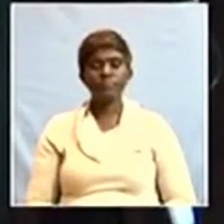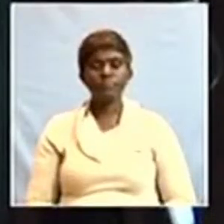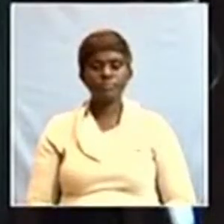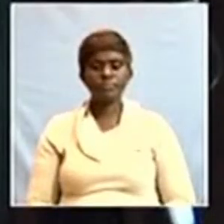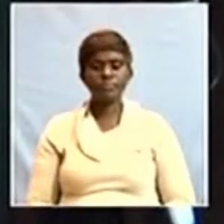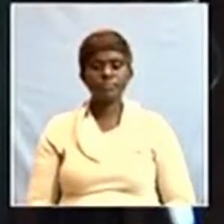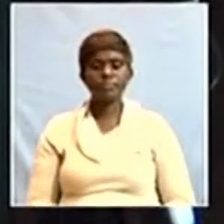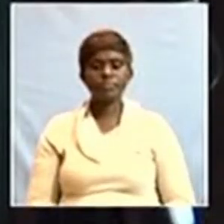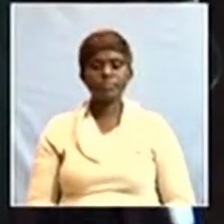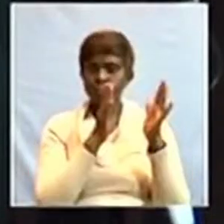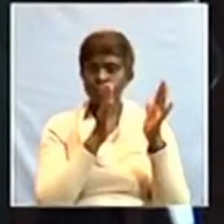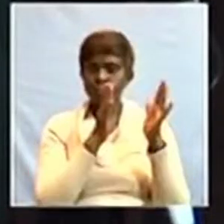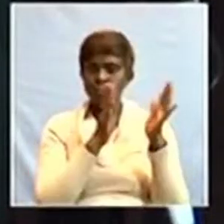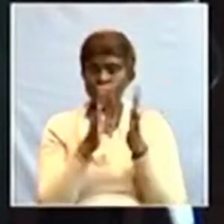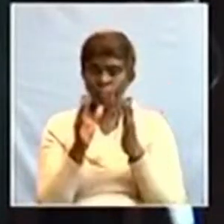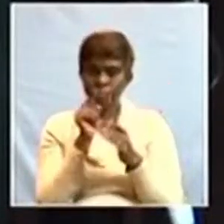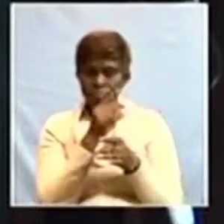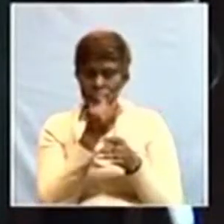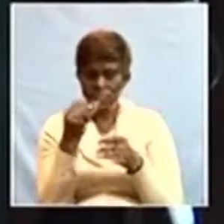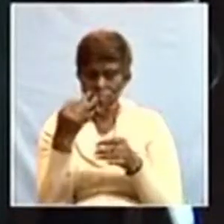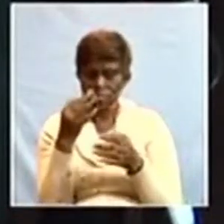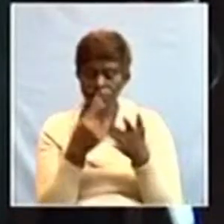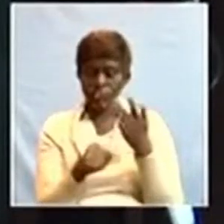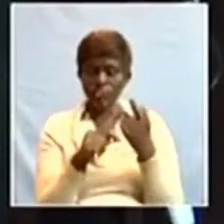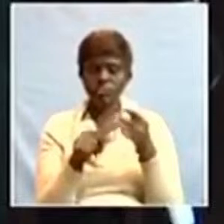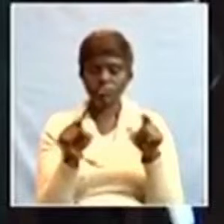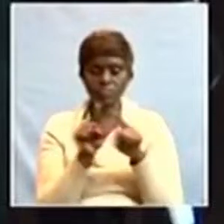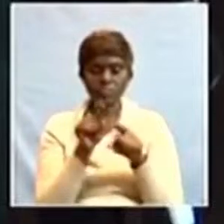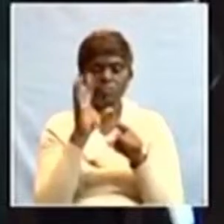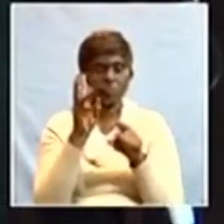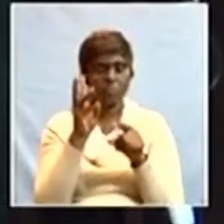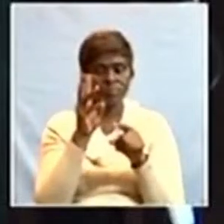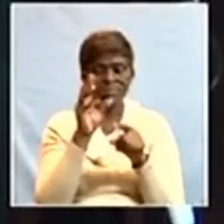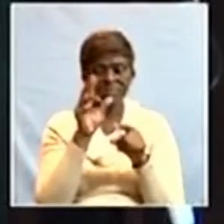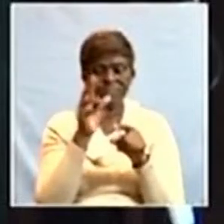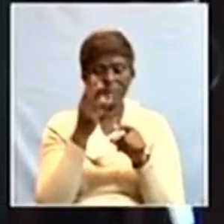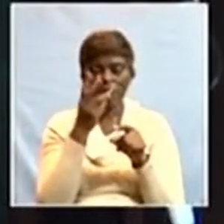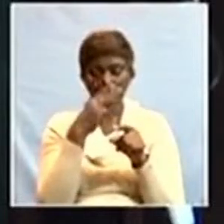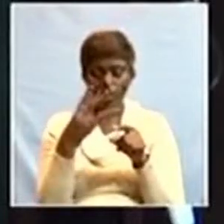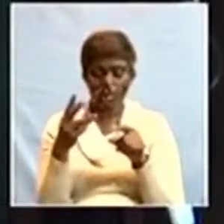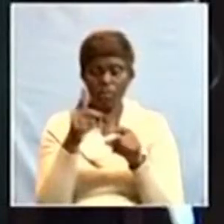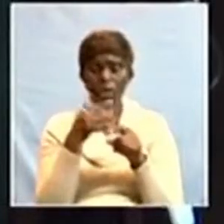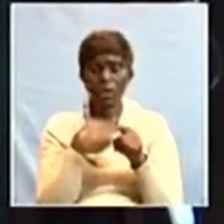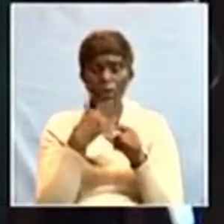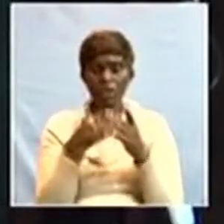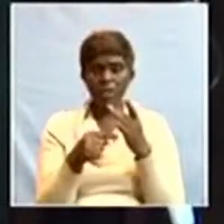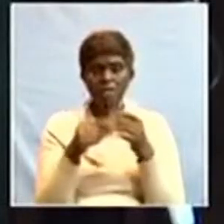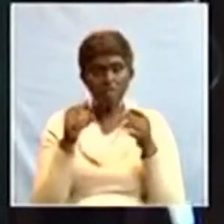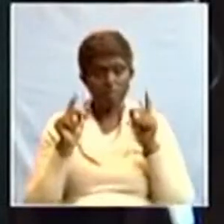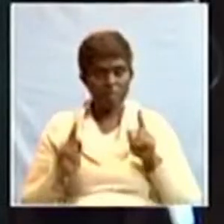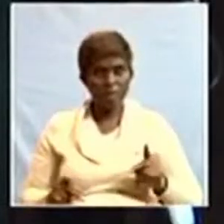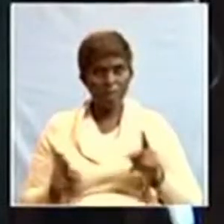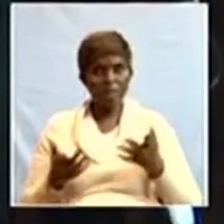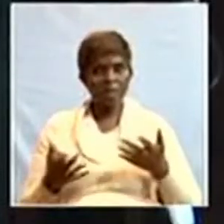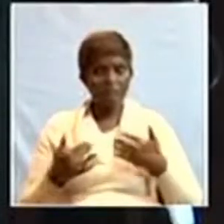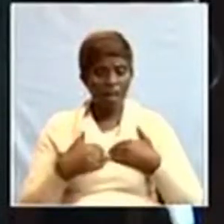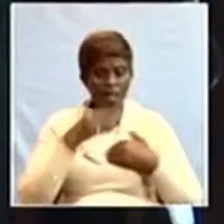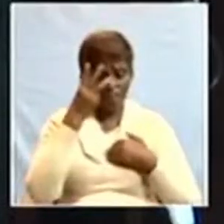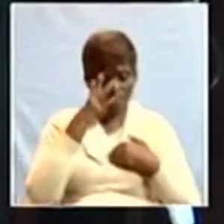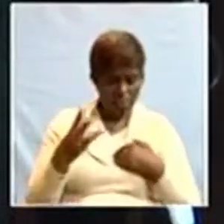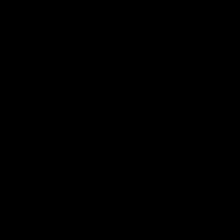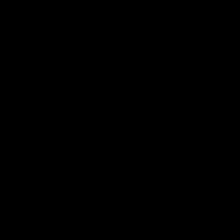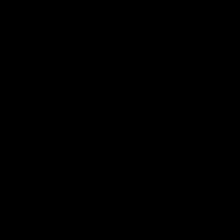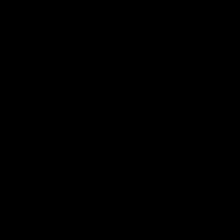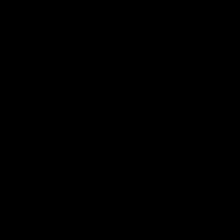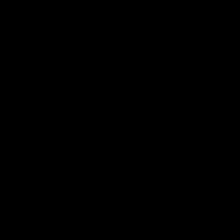How are you getting around this issue of duplicated NRCs so that you have one beneficiary, one NRC,